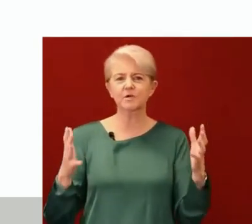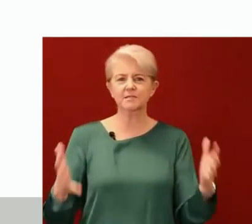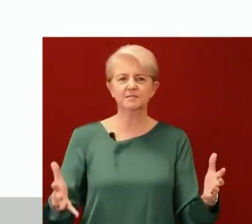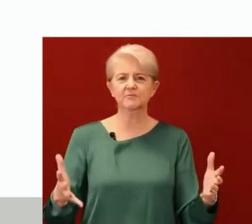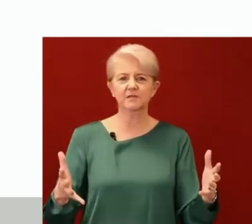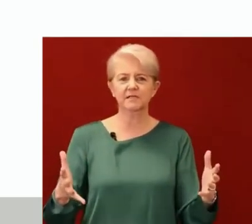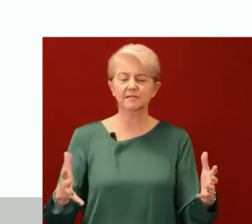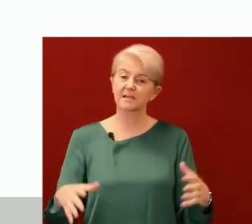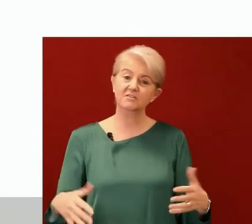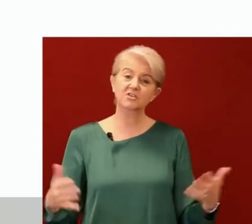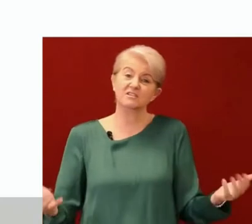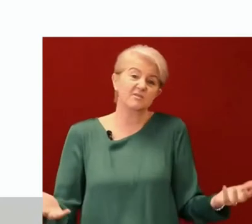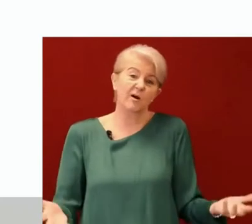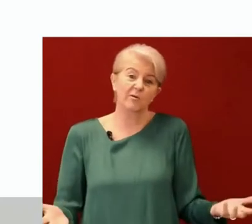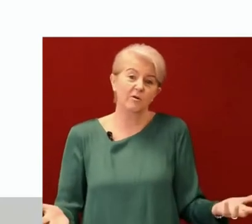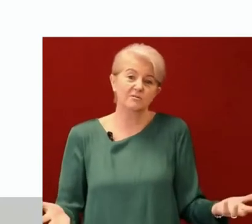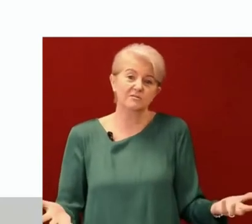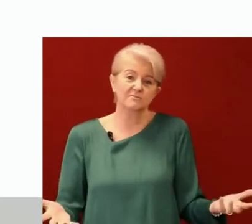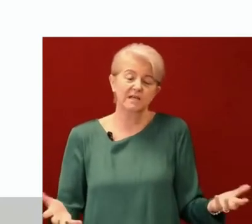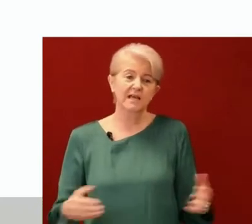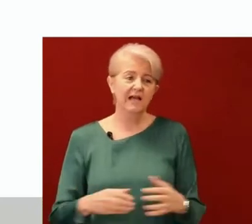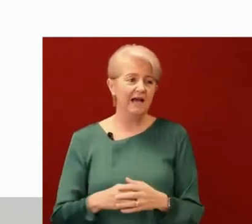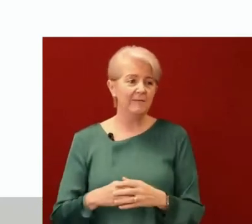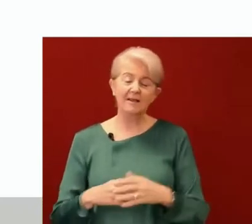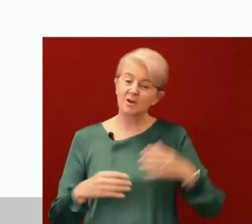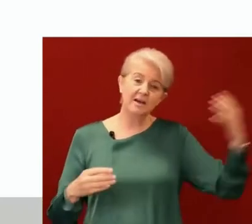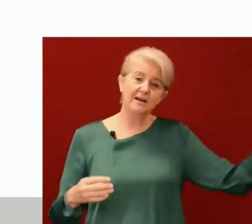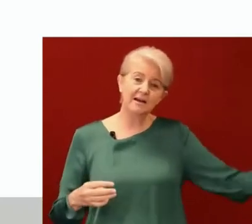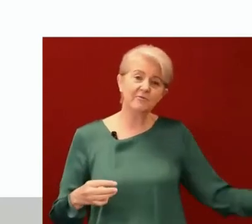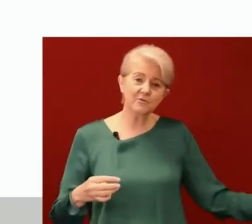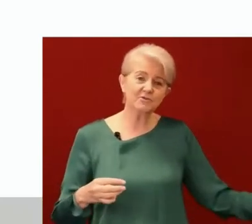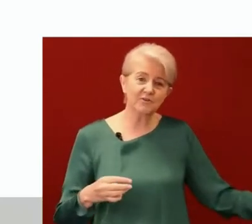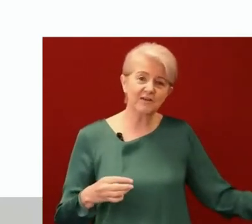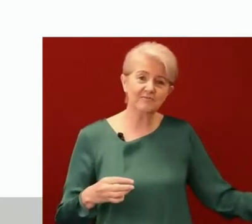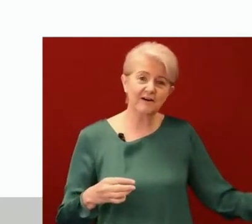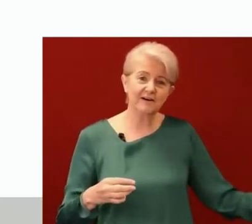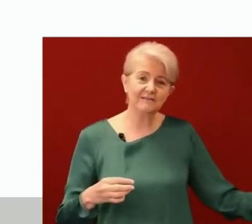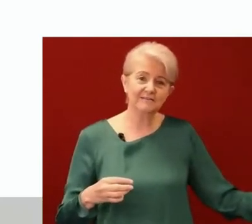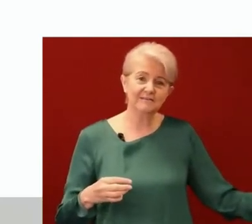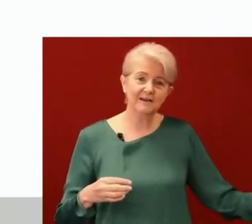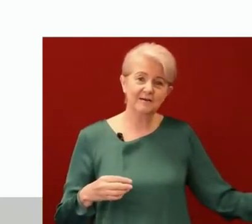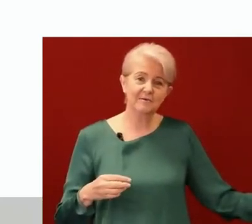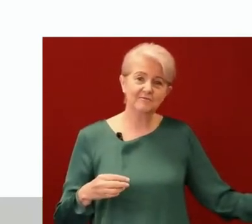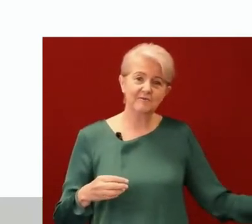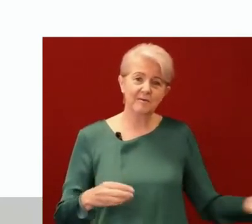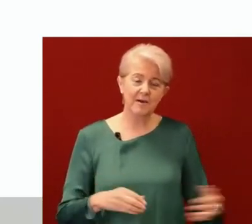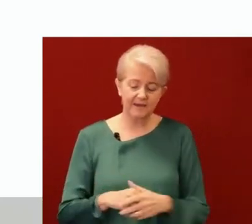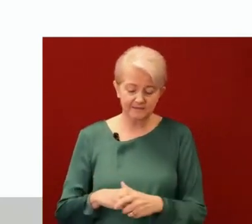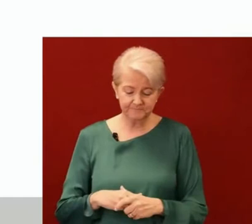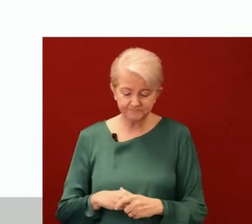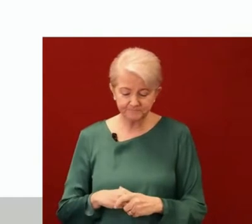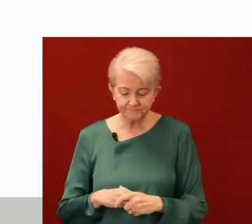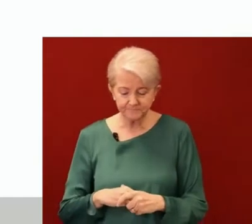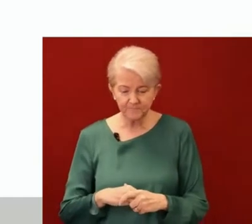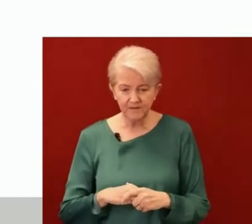being treated differently. It's just the way it was. And 1984 is not that far